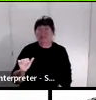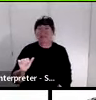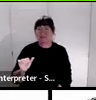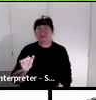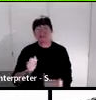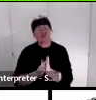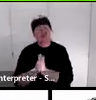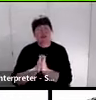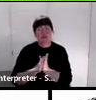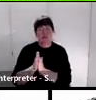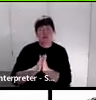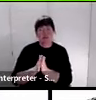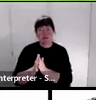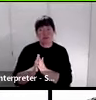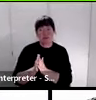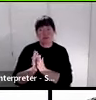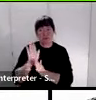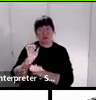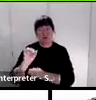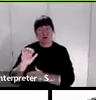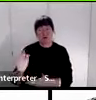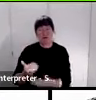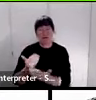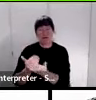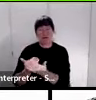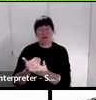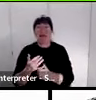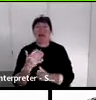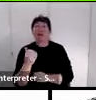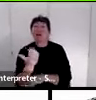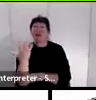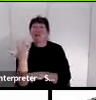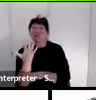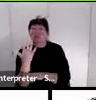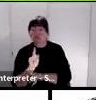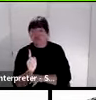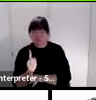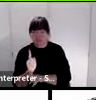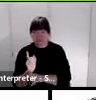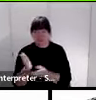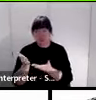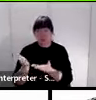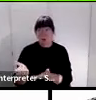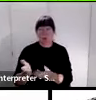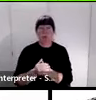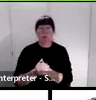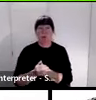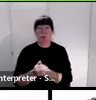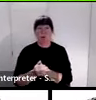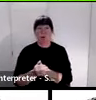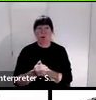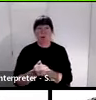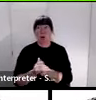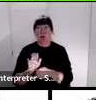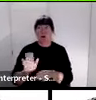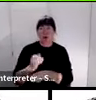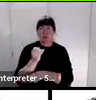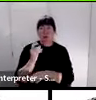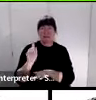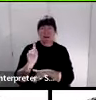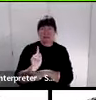really looking forward to hearing your submission. We have 15 minutes with you. Yes. At about 10 minutes, I